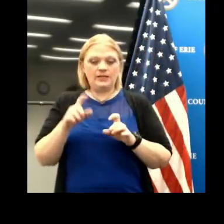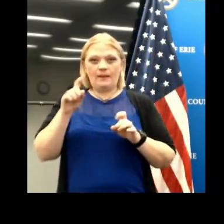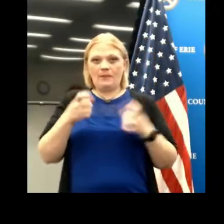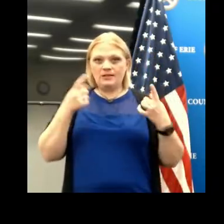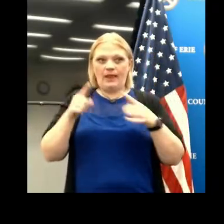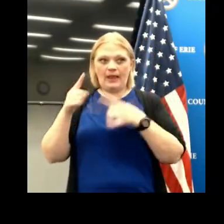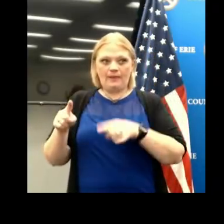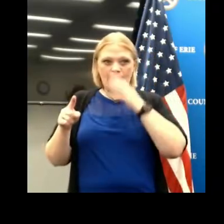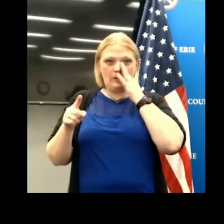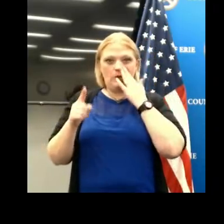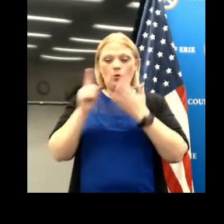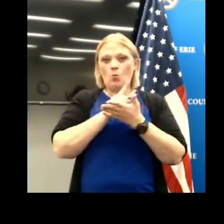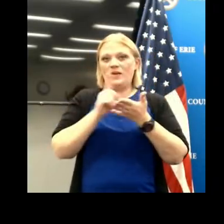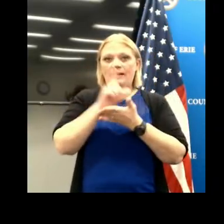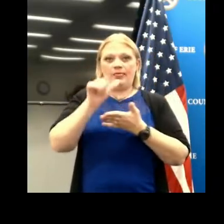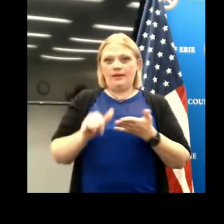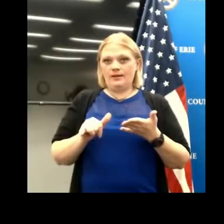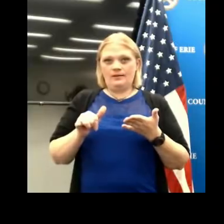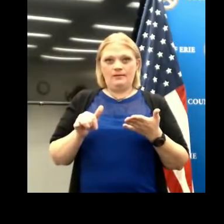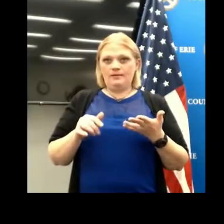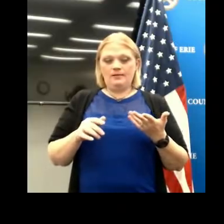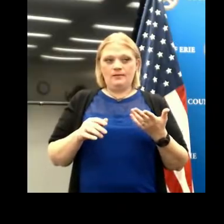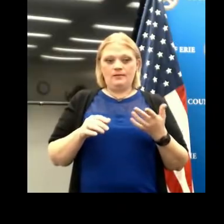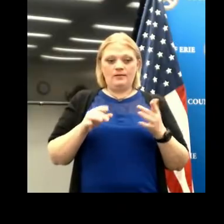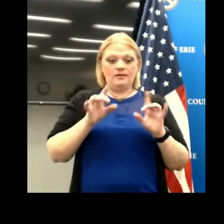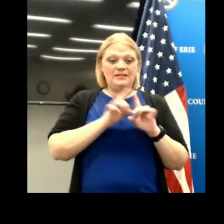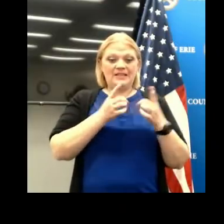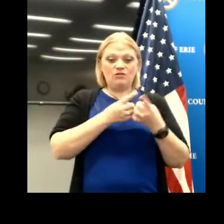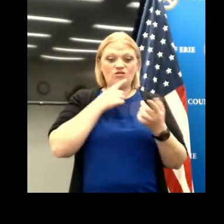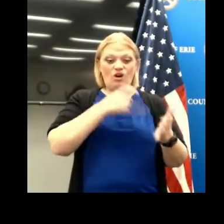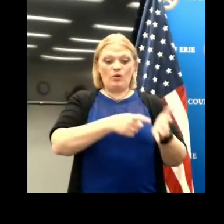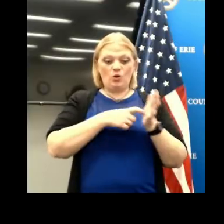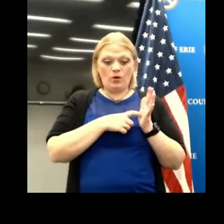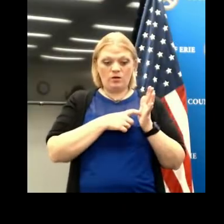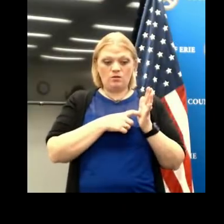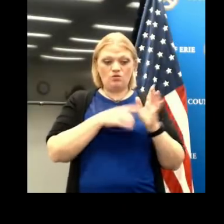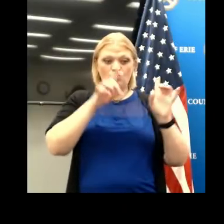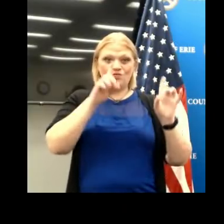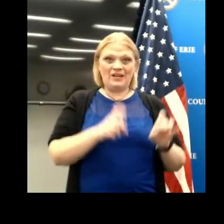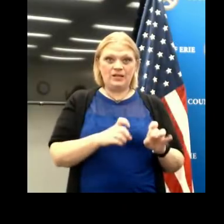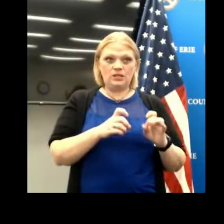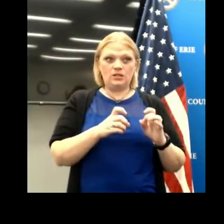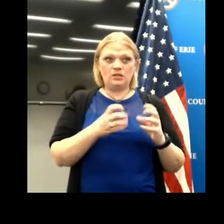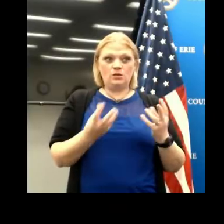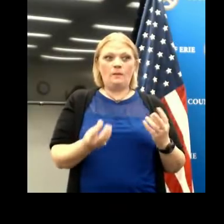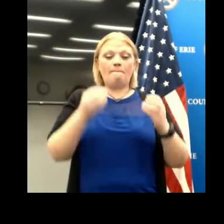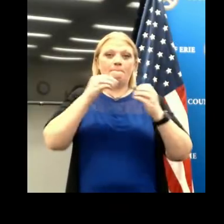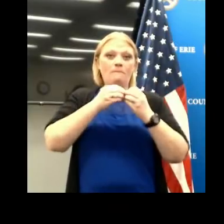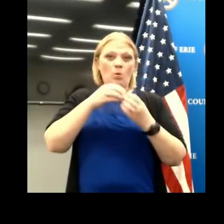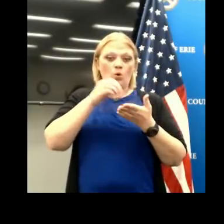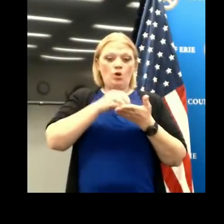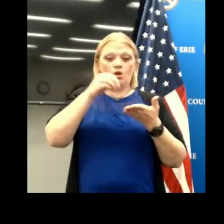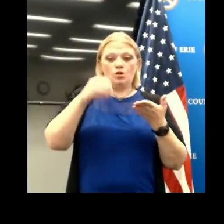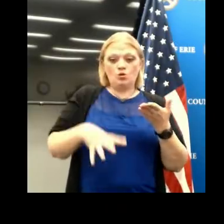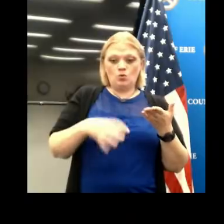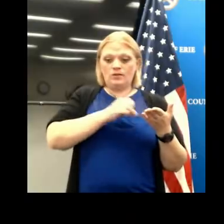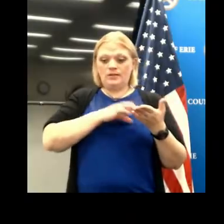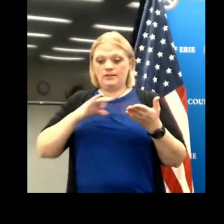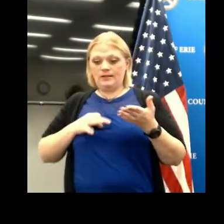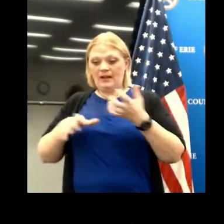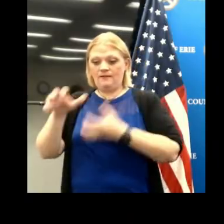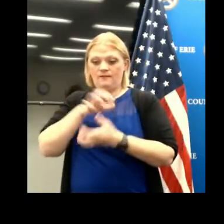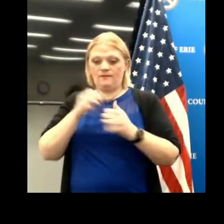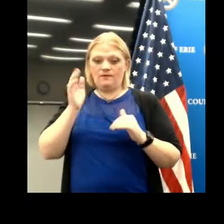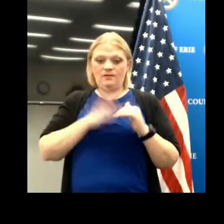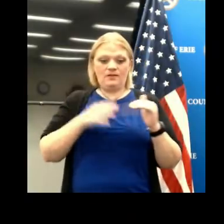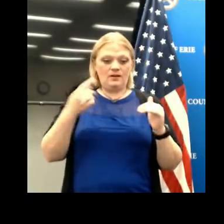weekly basis. There are some districts where they actually are required to test more students and staff combined than what we've